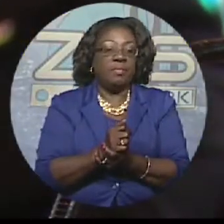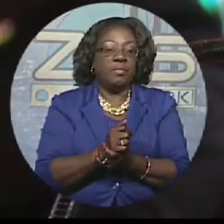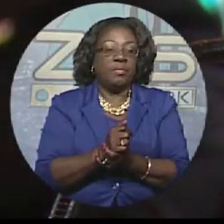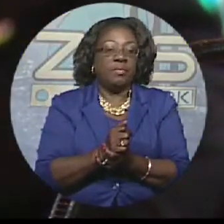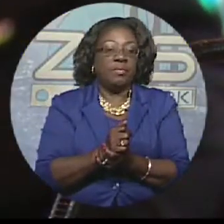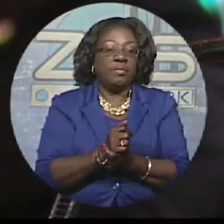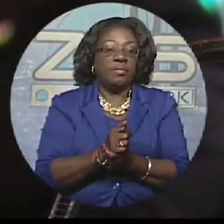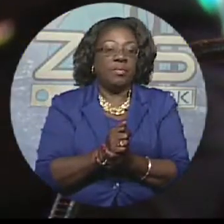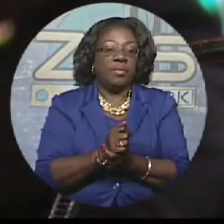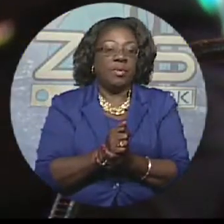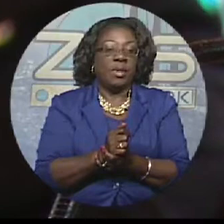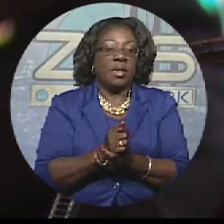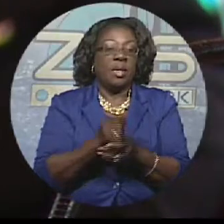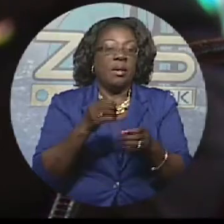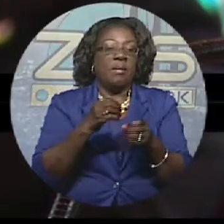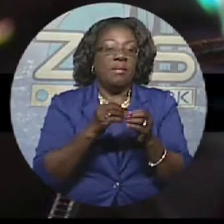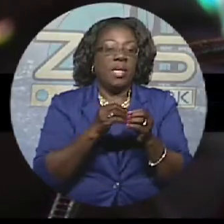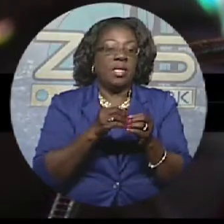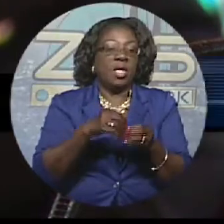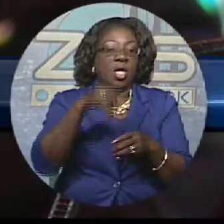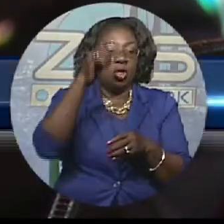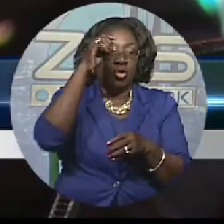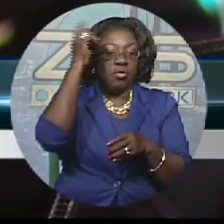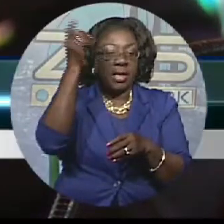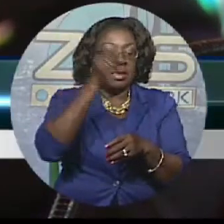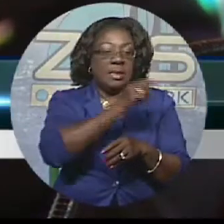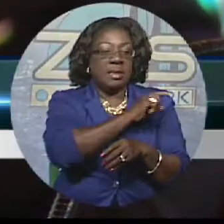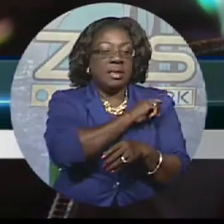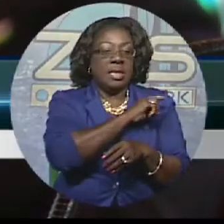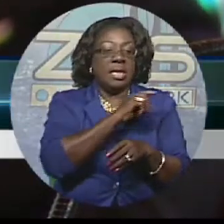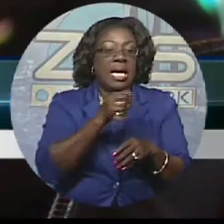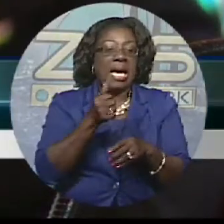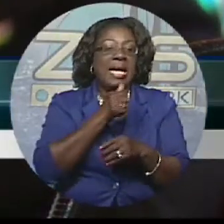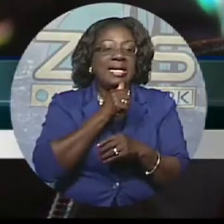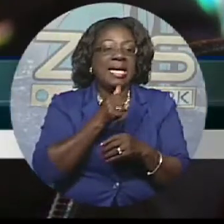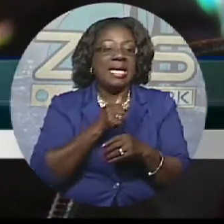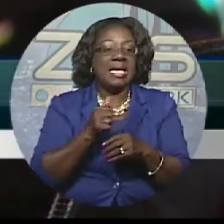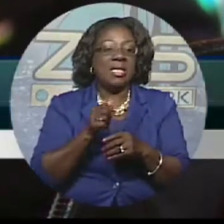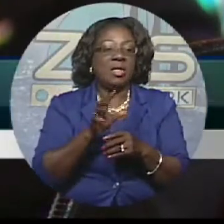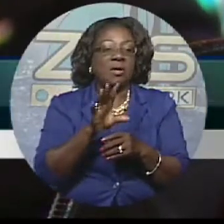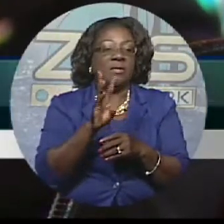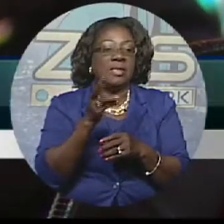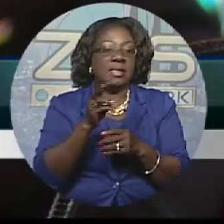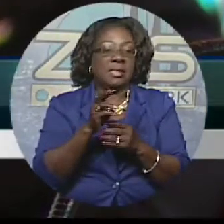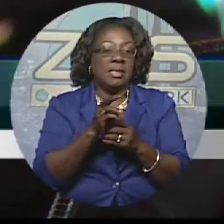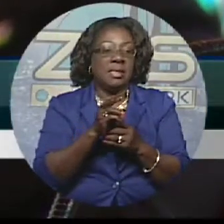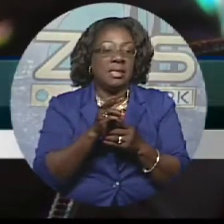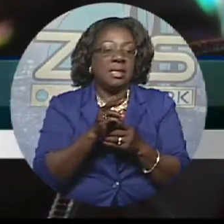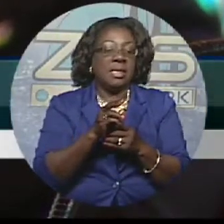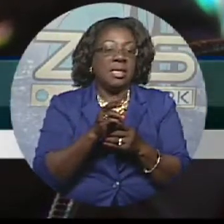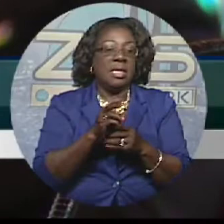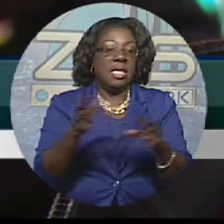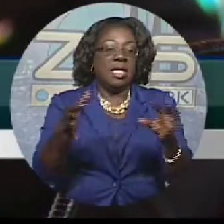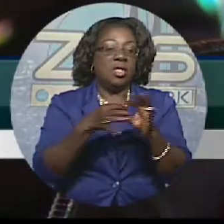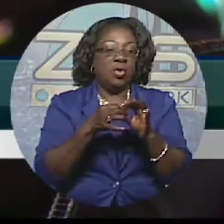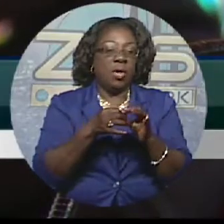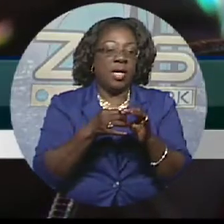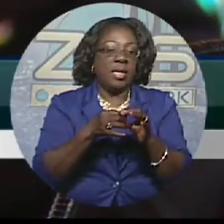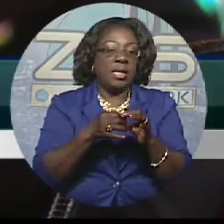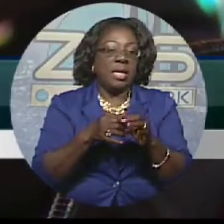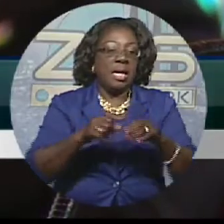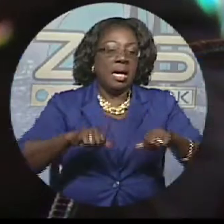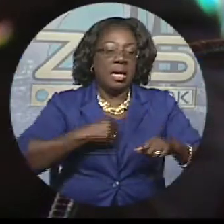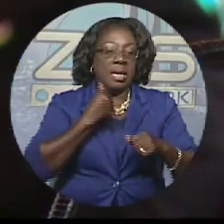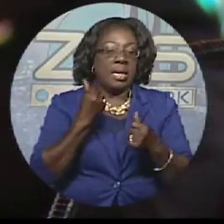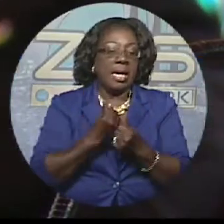Meet reformed gang leader Drexel Deal. At the age of 16, he joined the Rebellion Raiders, and by 19, he was one of